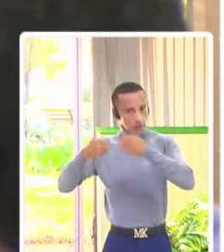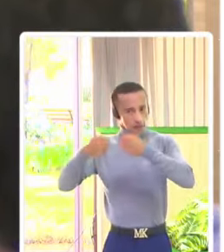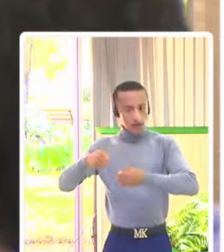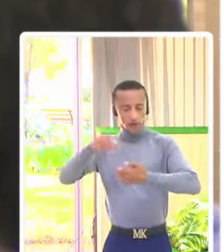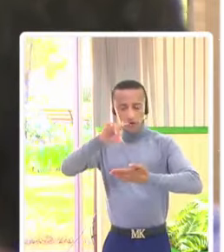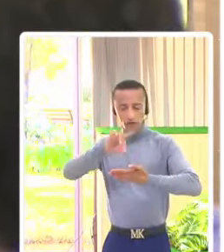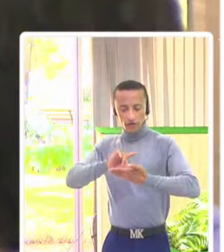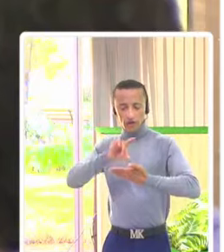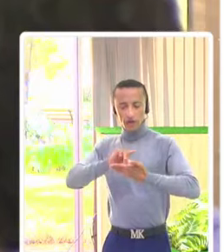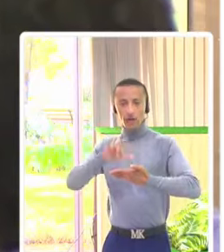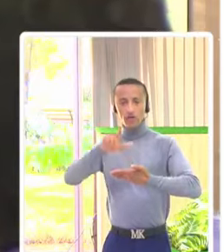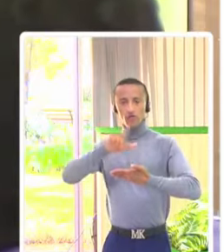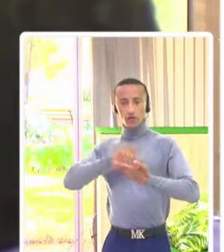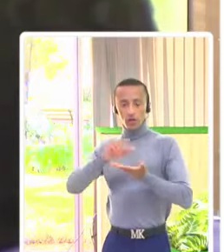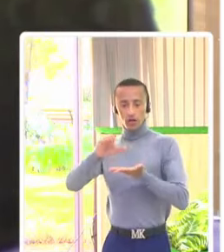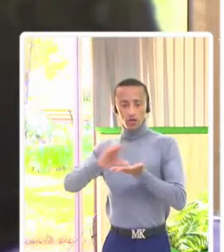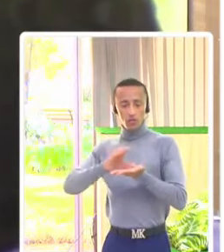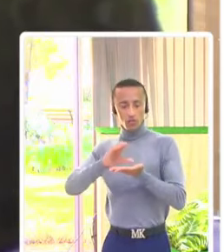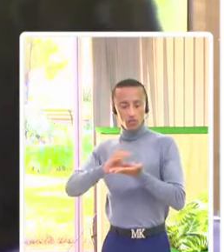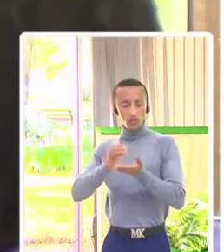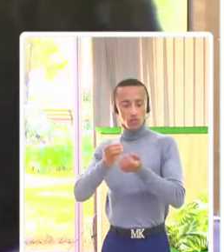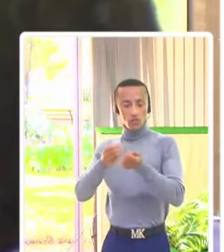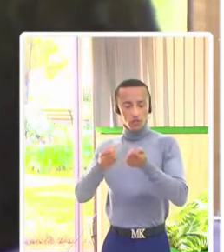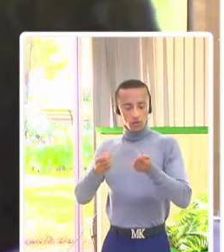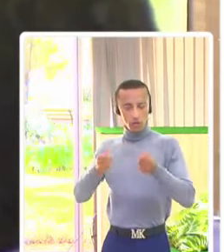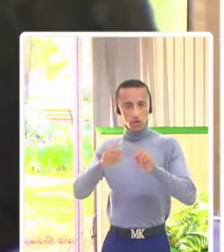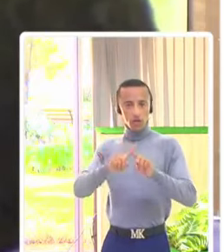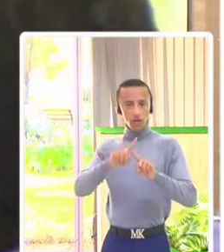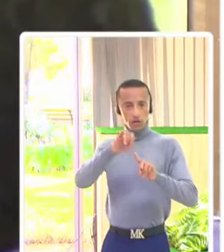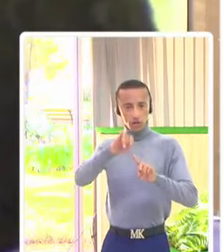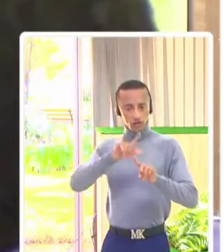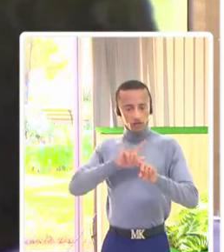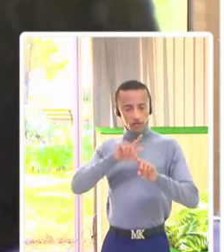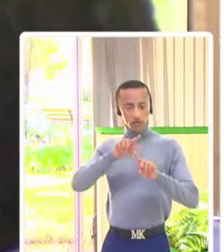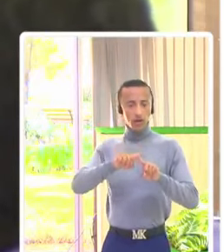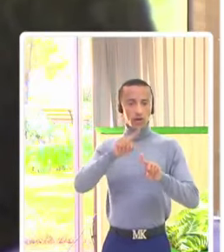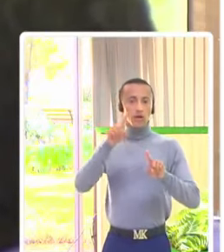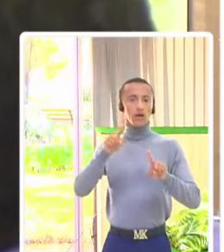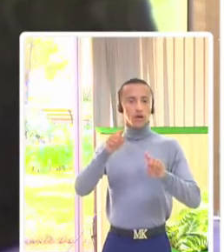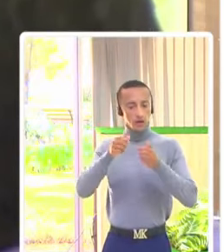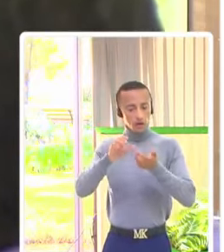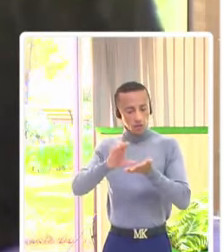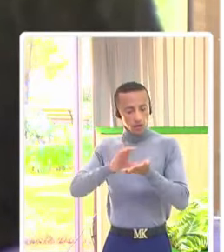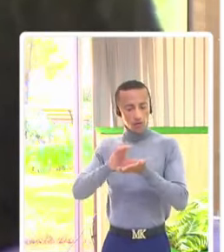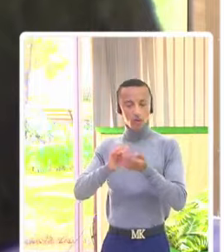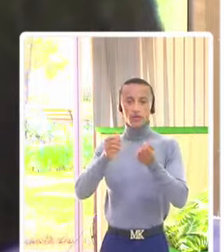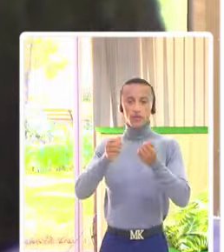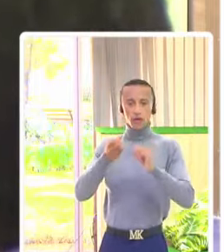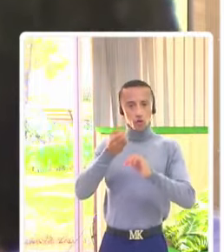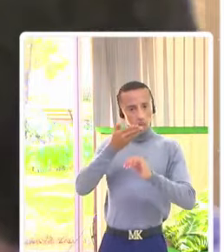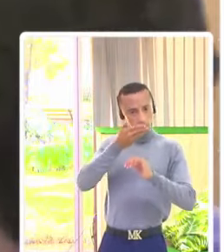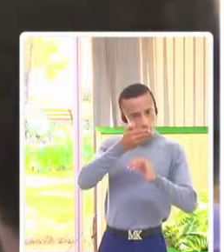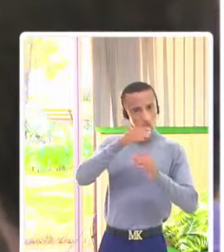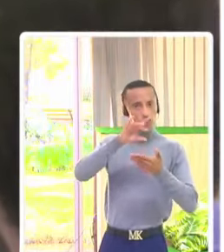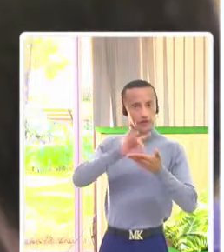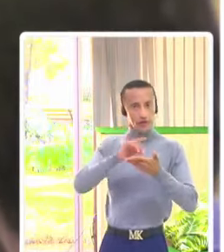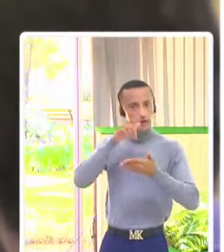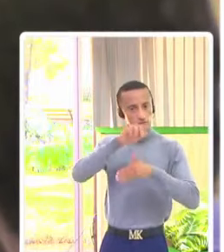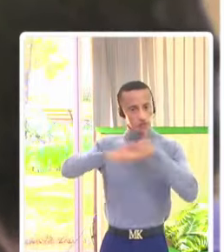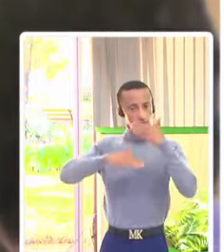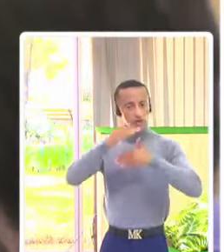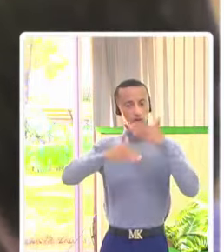resources, you can use it. If you can't get it through a budgetary process, then you've lost at the first hurdle. You require a single